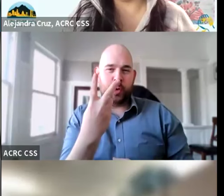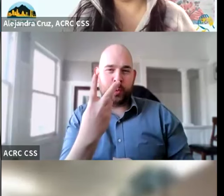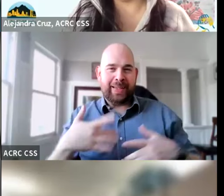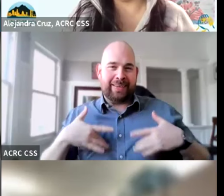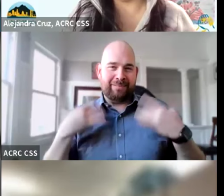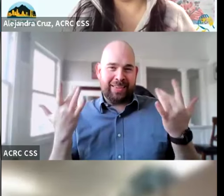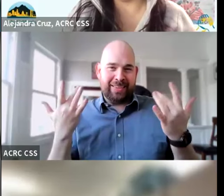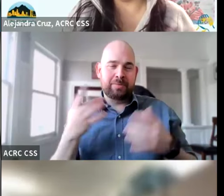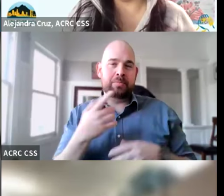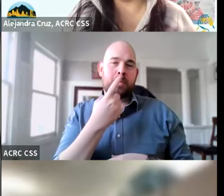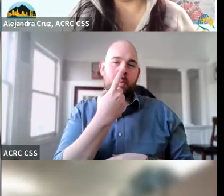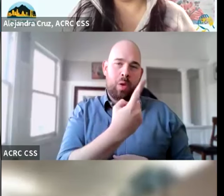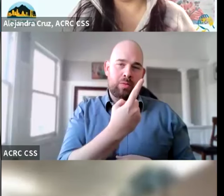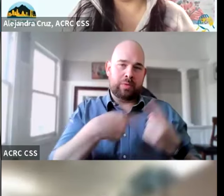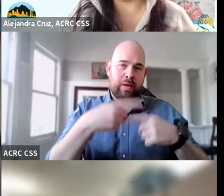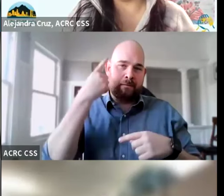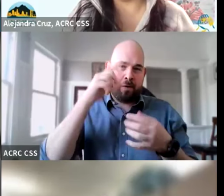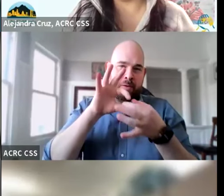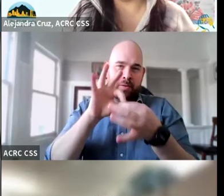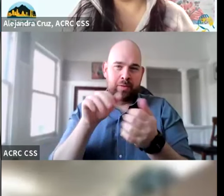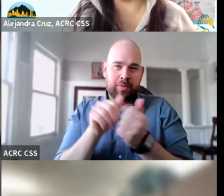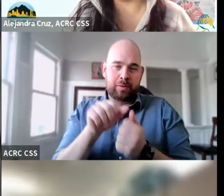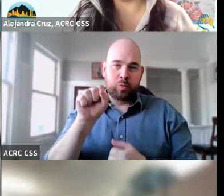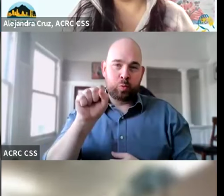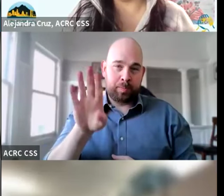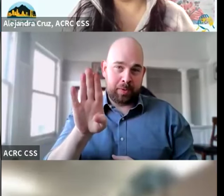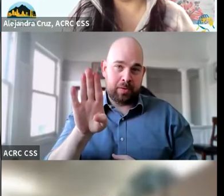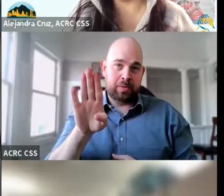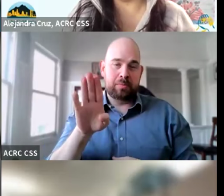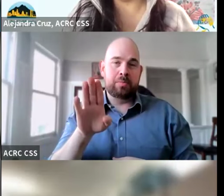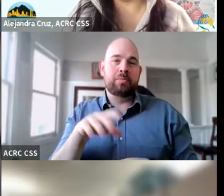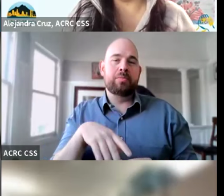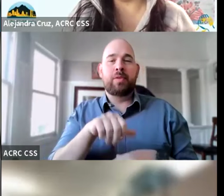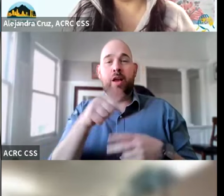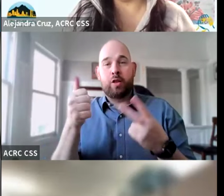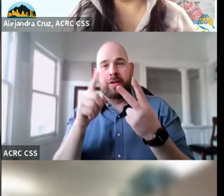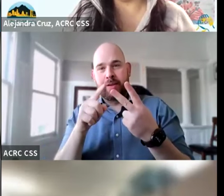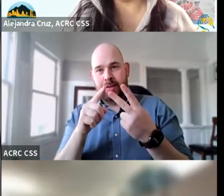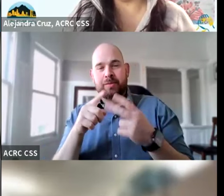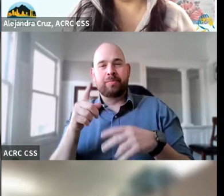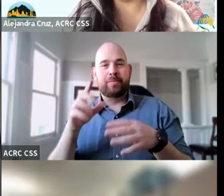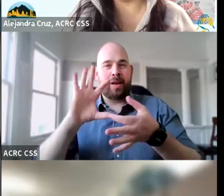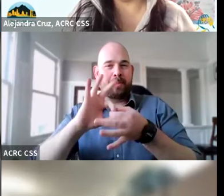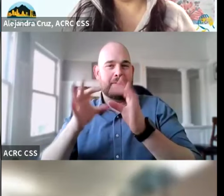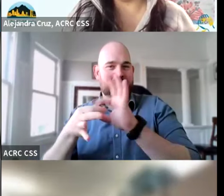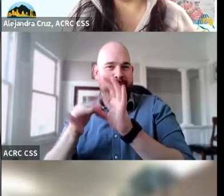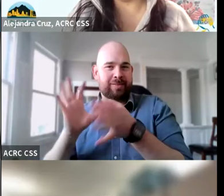Okay, our signs of the week. We have two events. One sign is related to Super